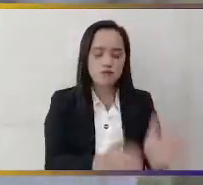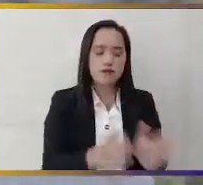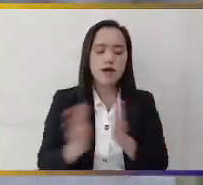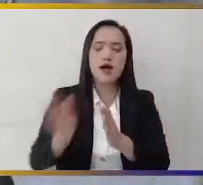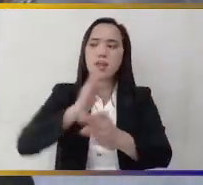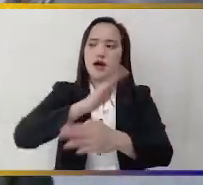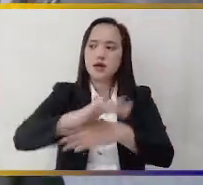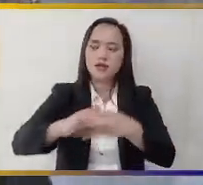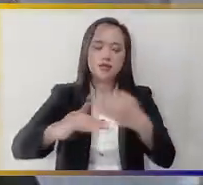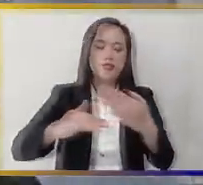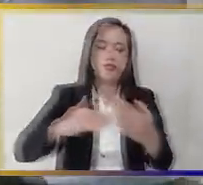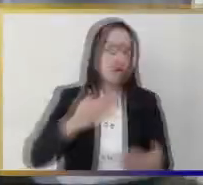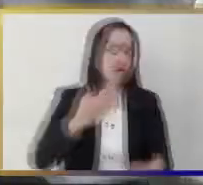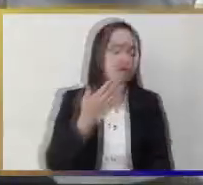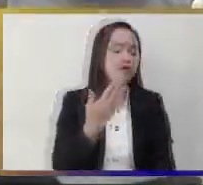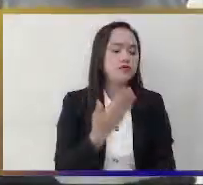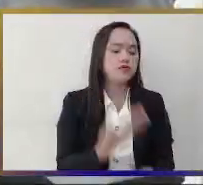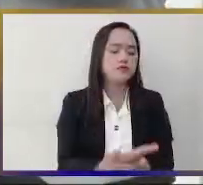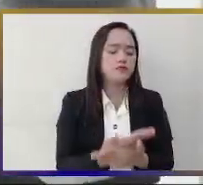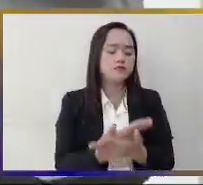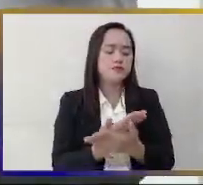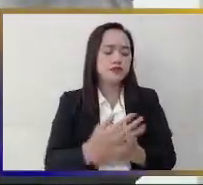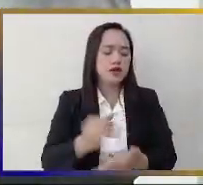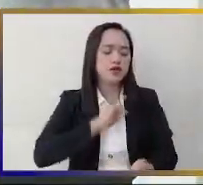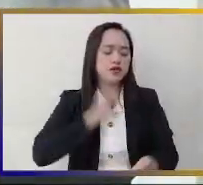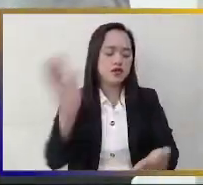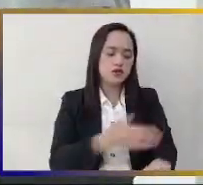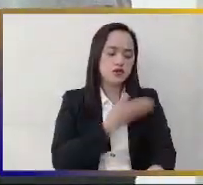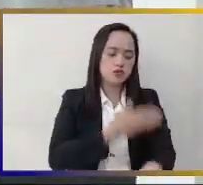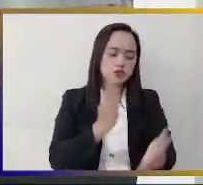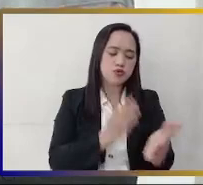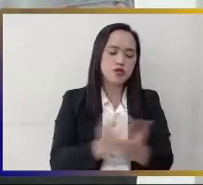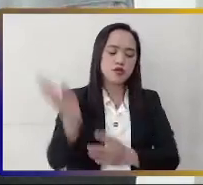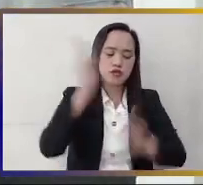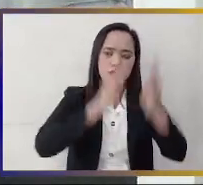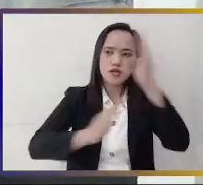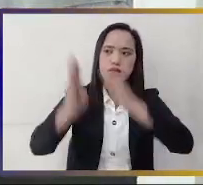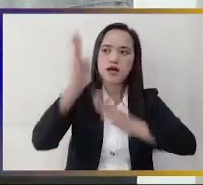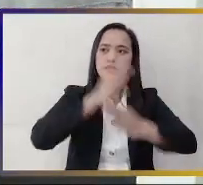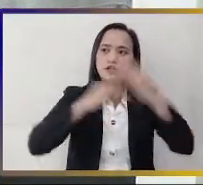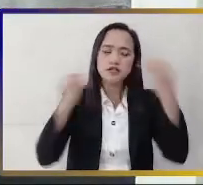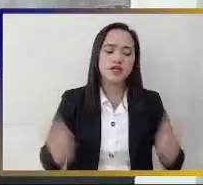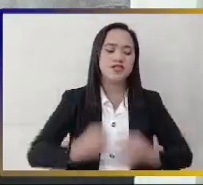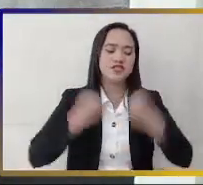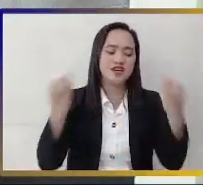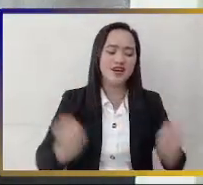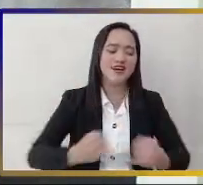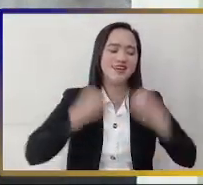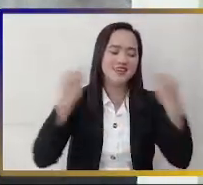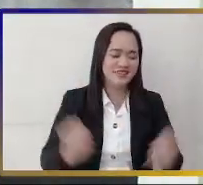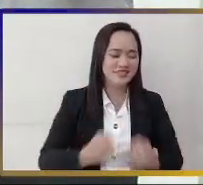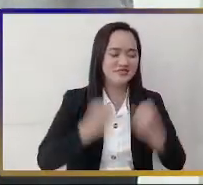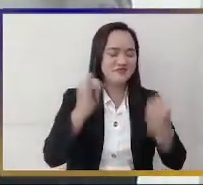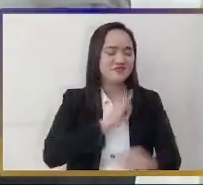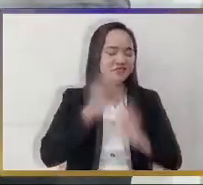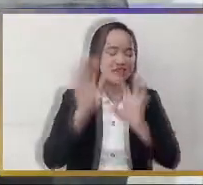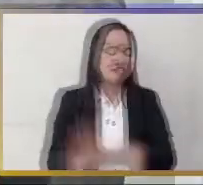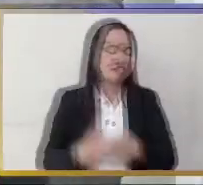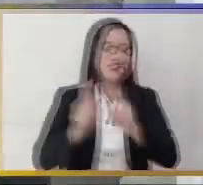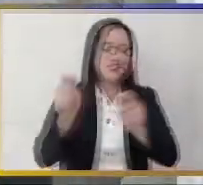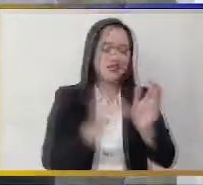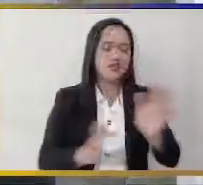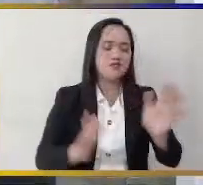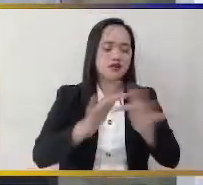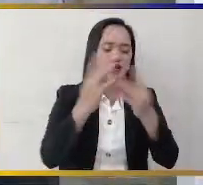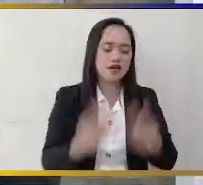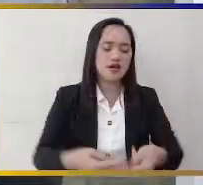Father planned it all. I sing through the shade and the sunshine. I